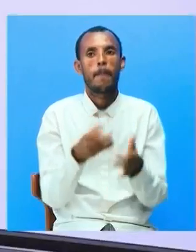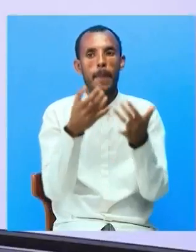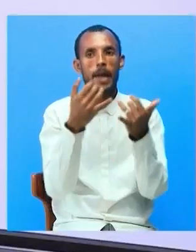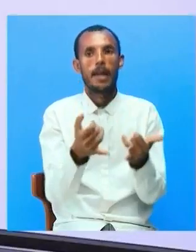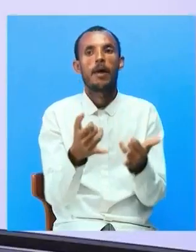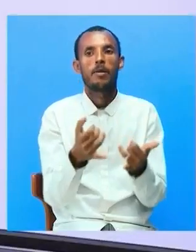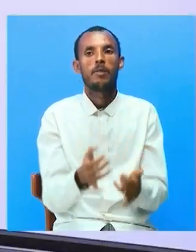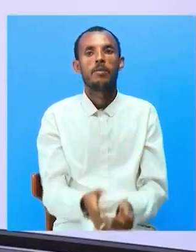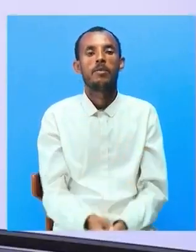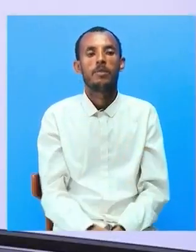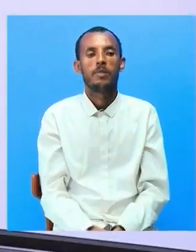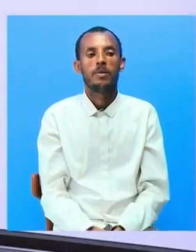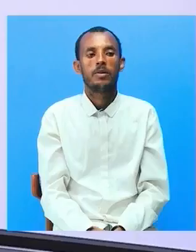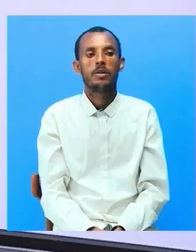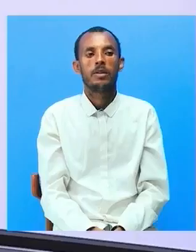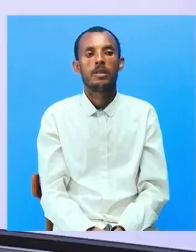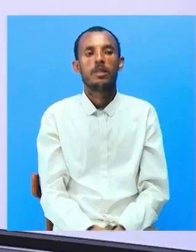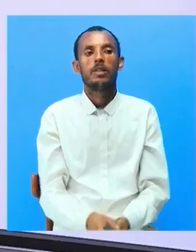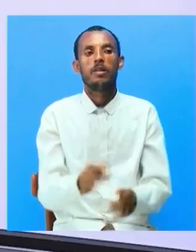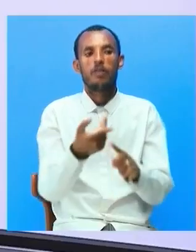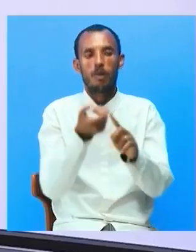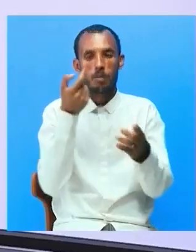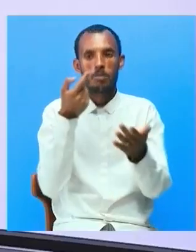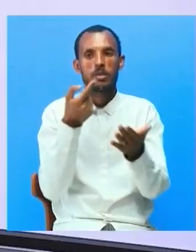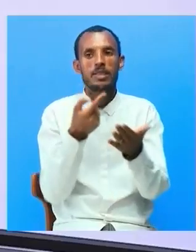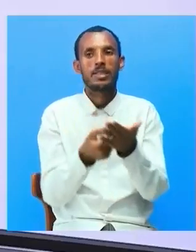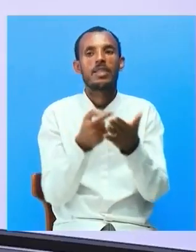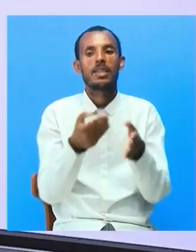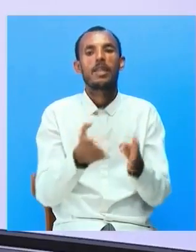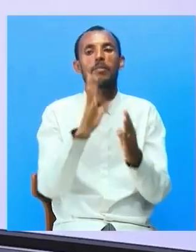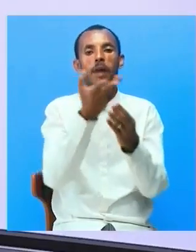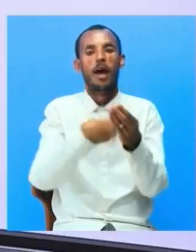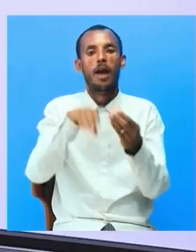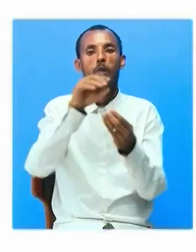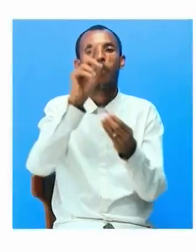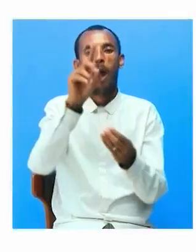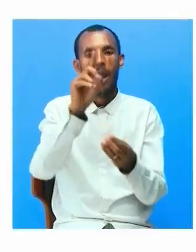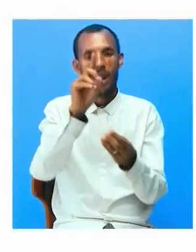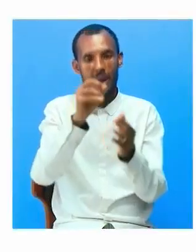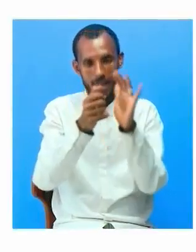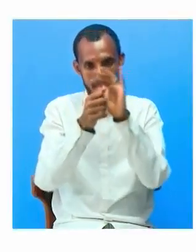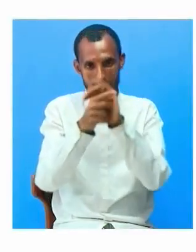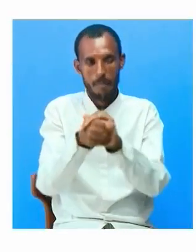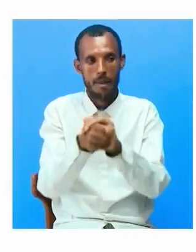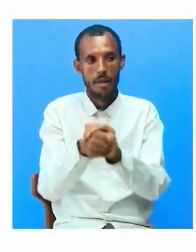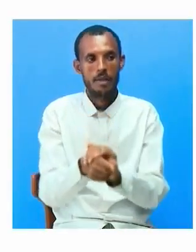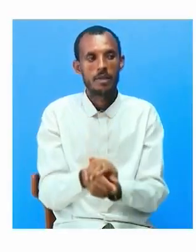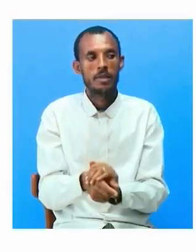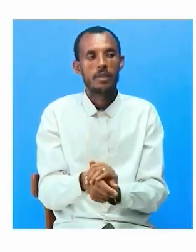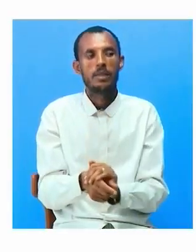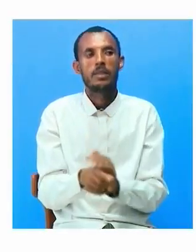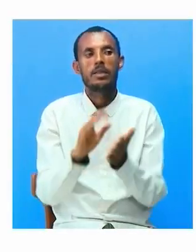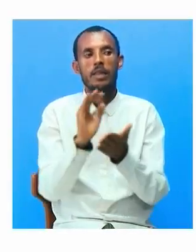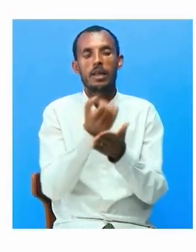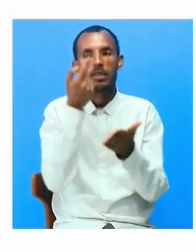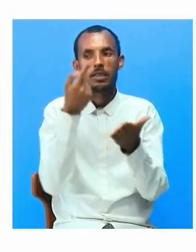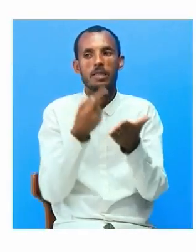Now, from this activity, let me add one more example. Okay, take this one.